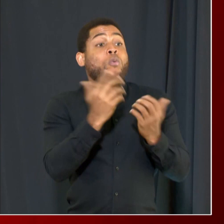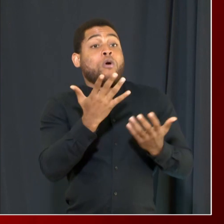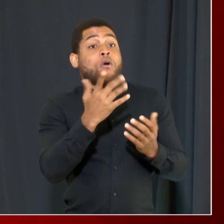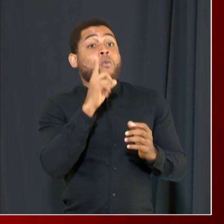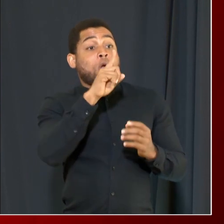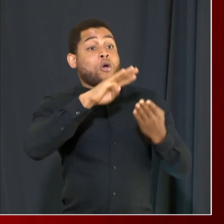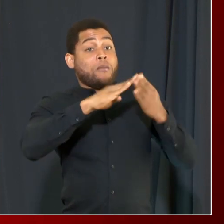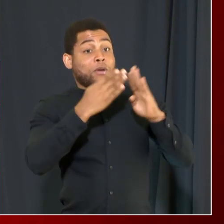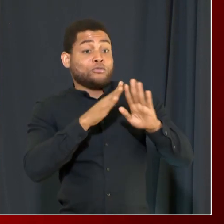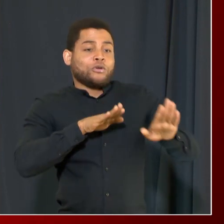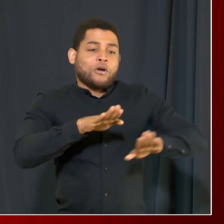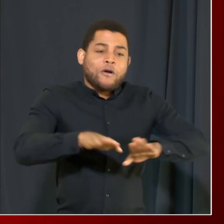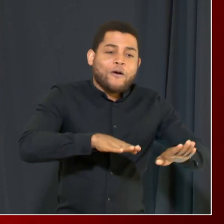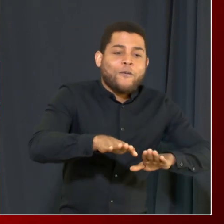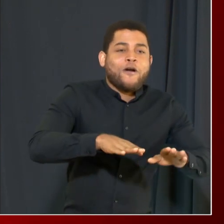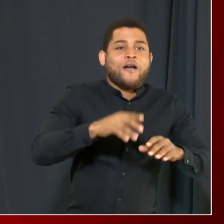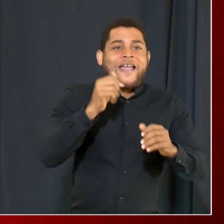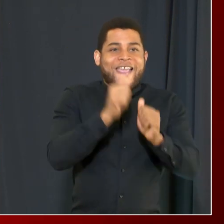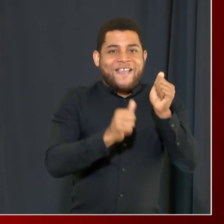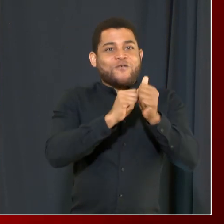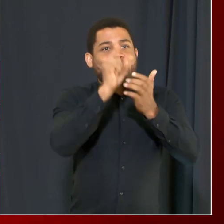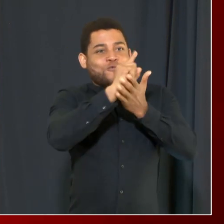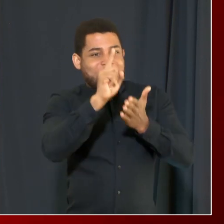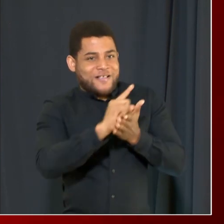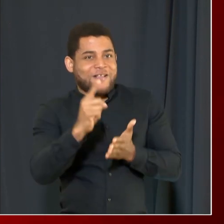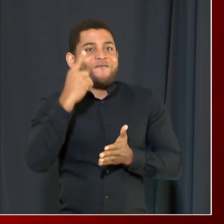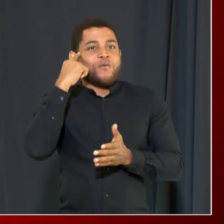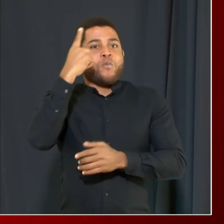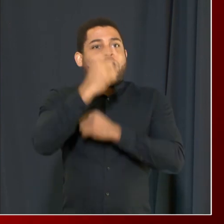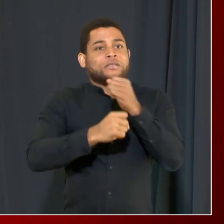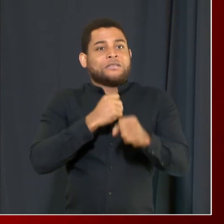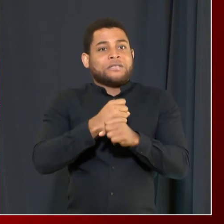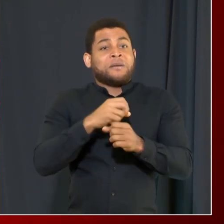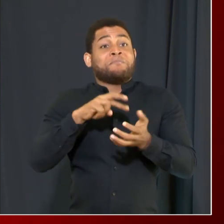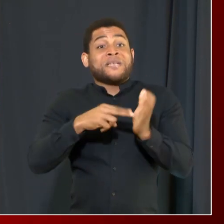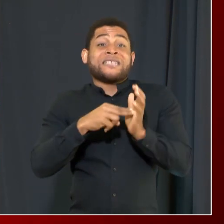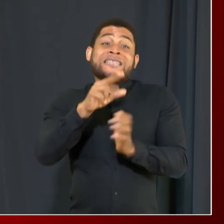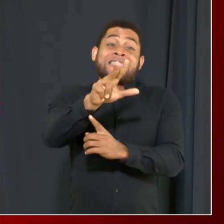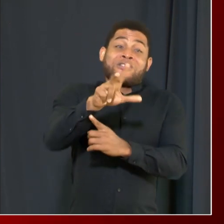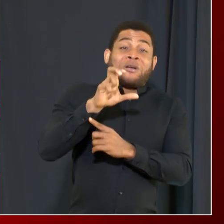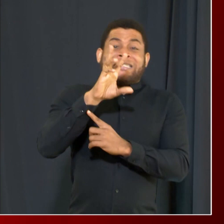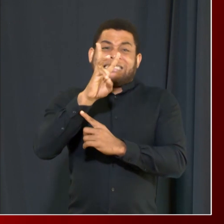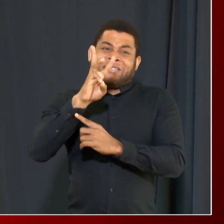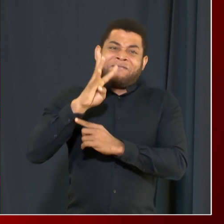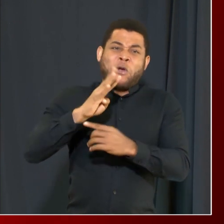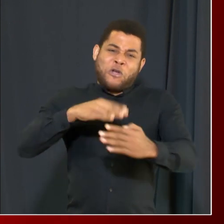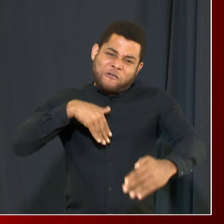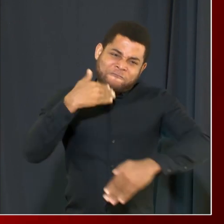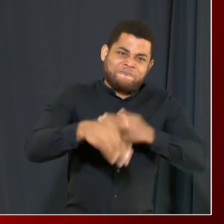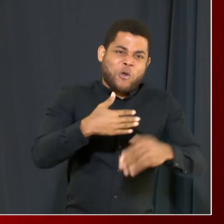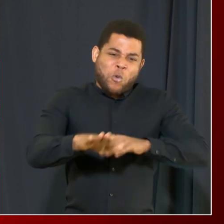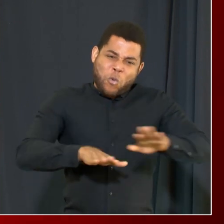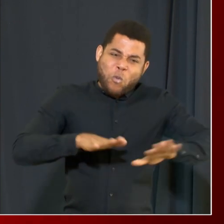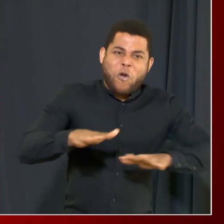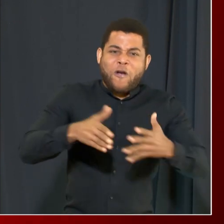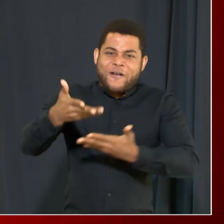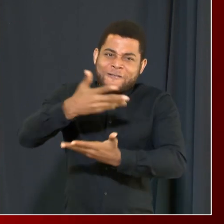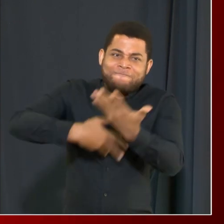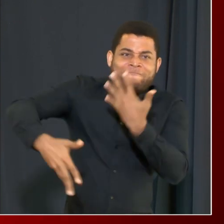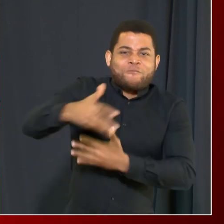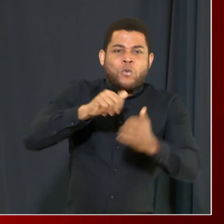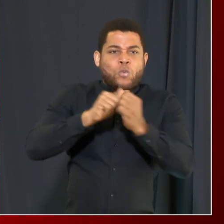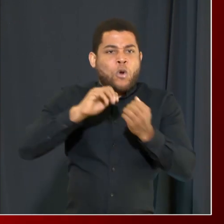year. That's at least 364 proactive community connections where MPD and the community can work together to solve